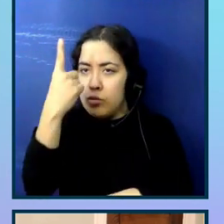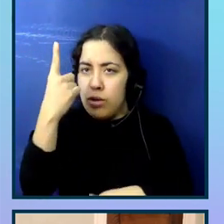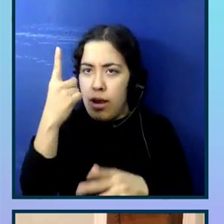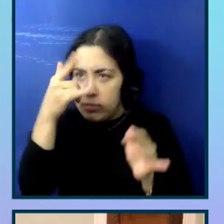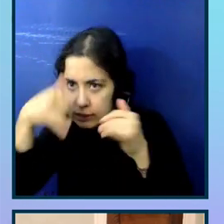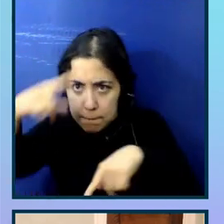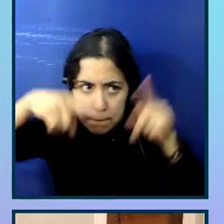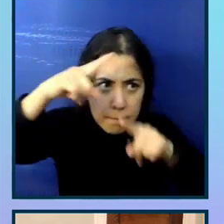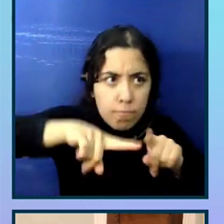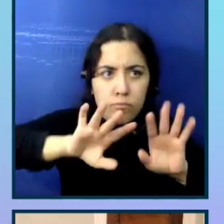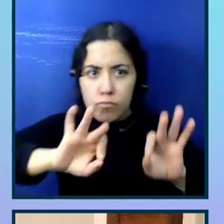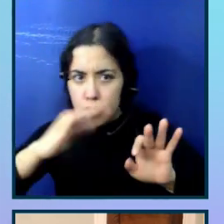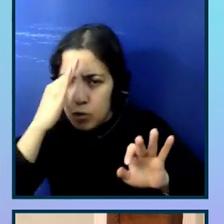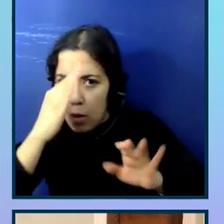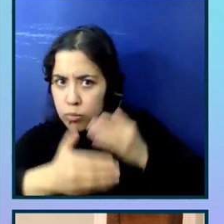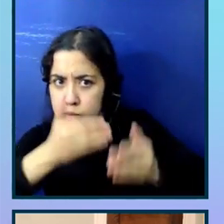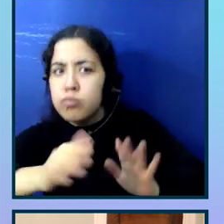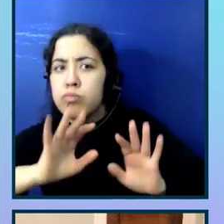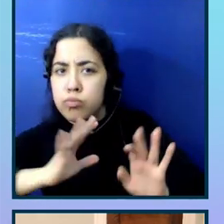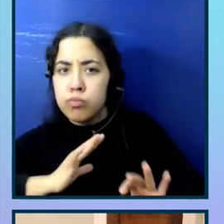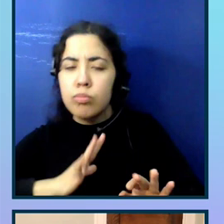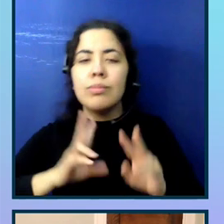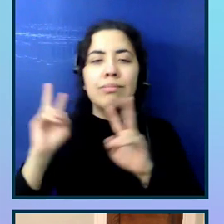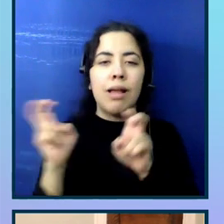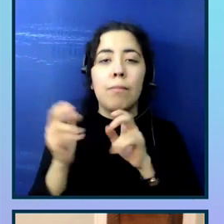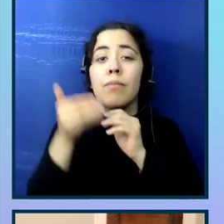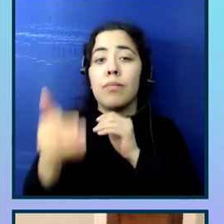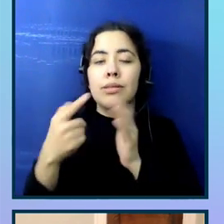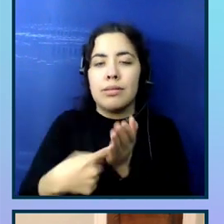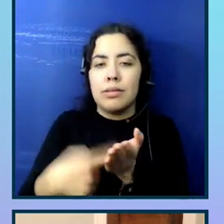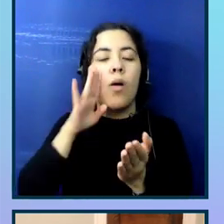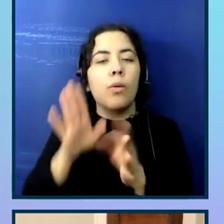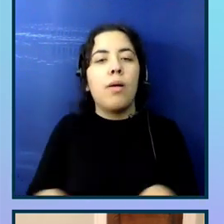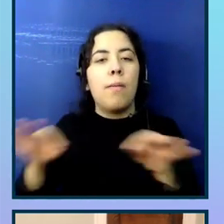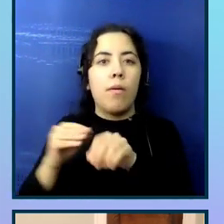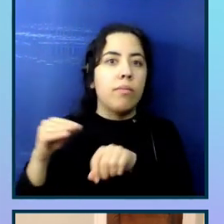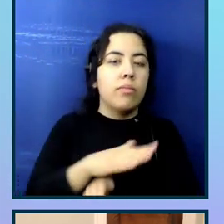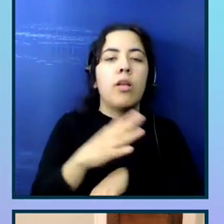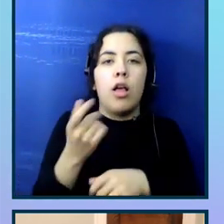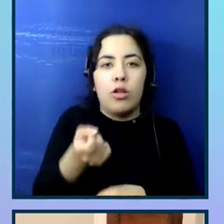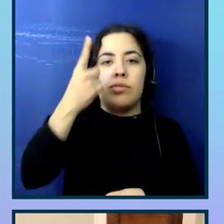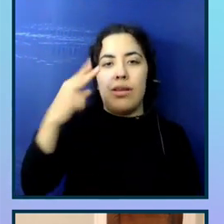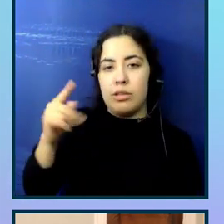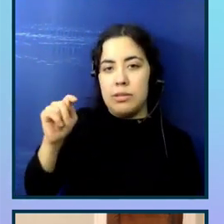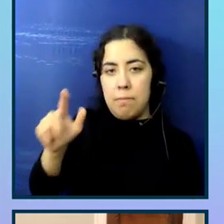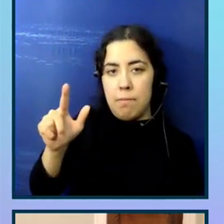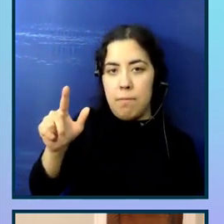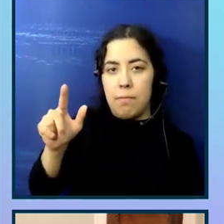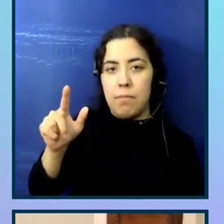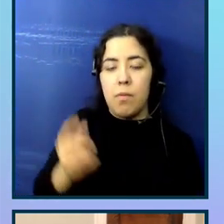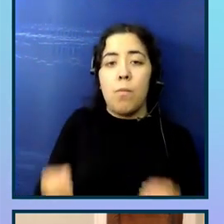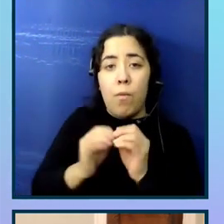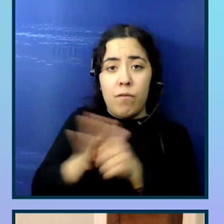we're all on the same page. The topics I'm going to discuss play a vital role in understanding HTML. And the more